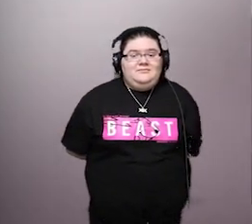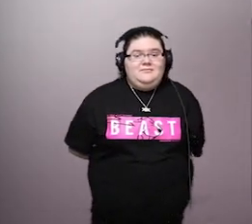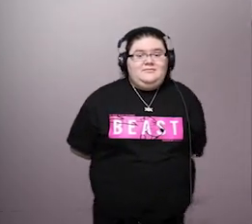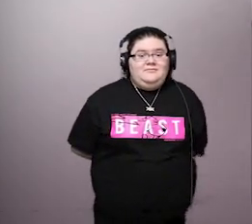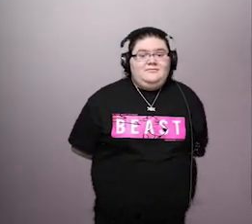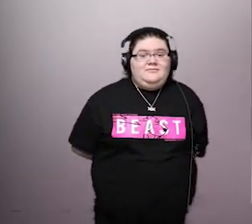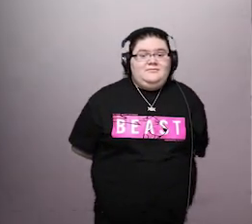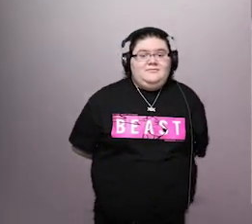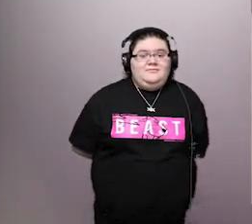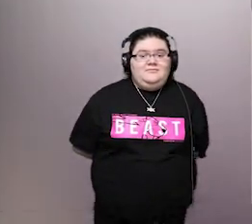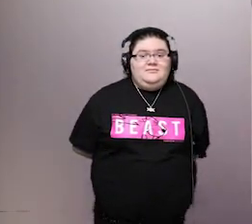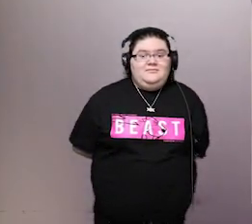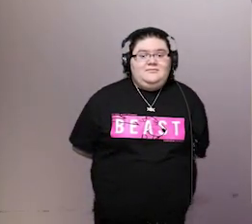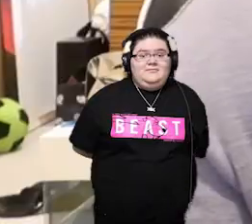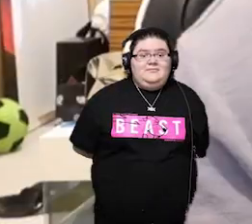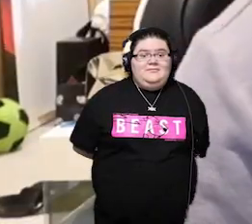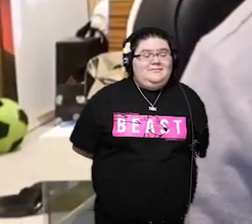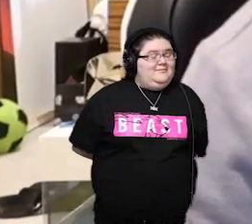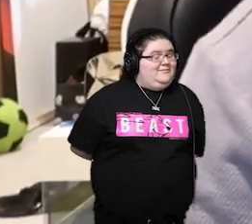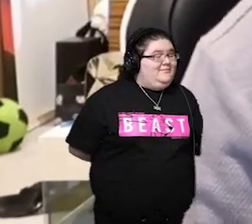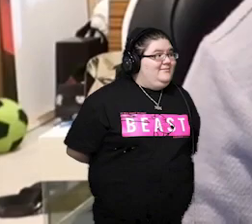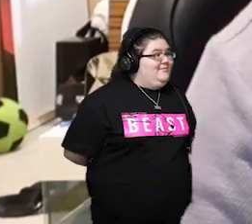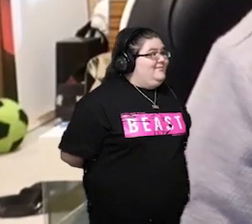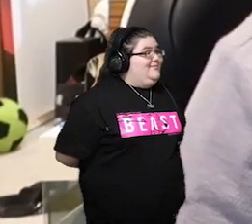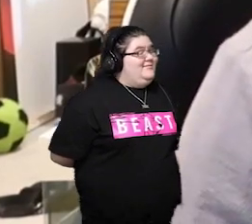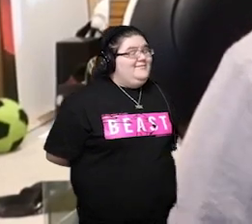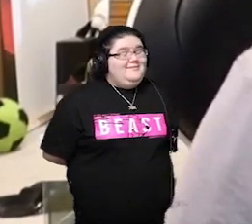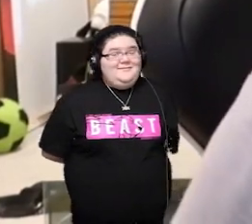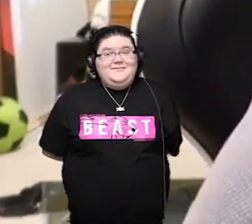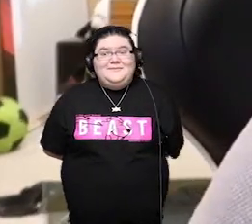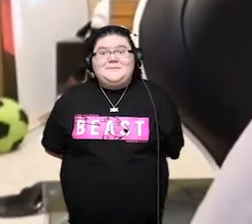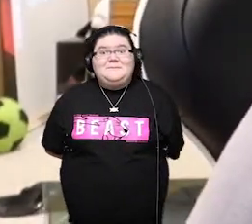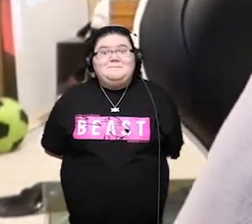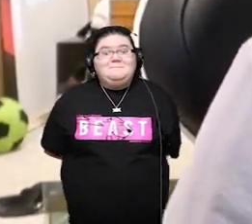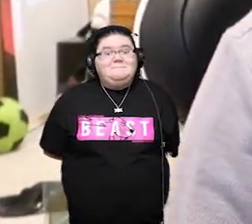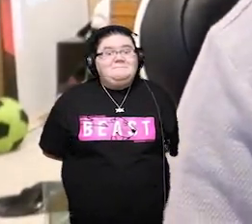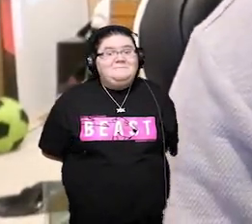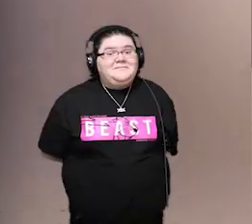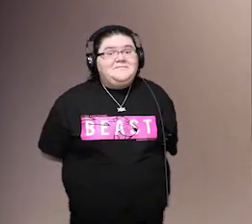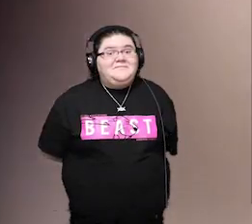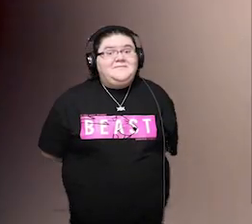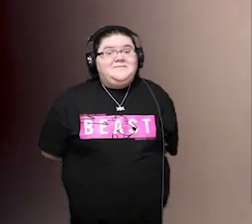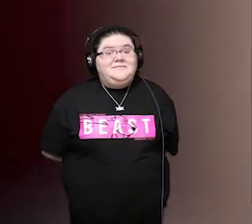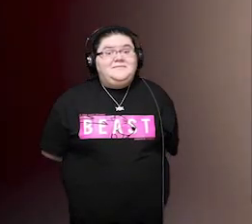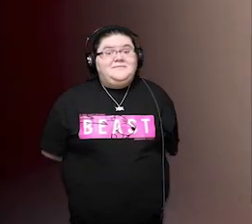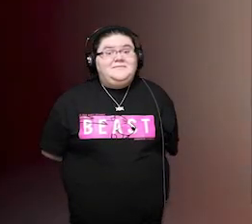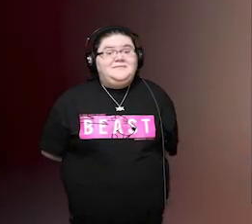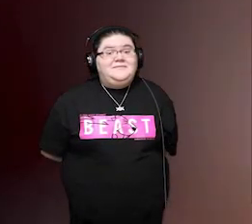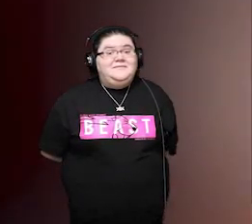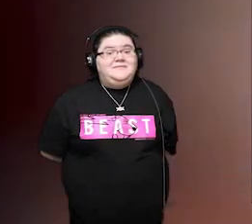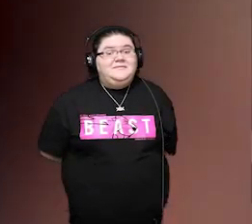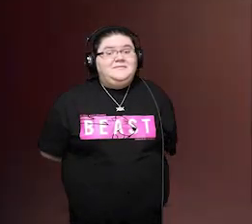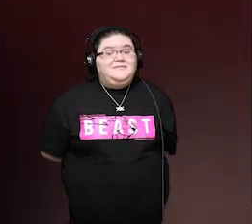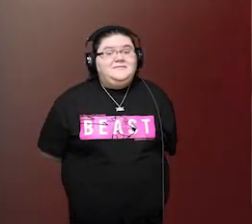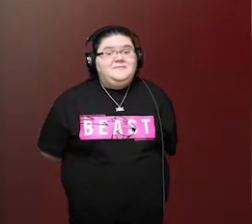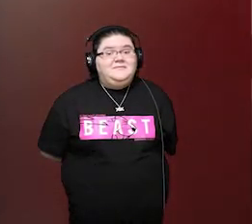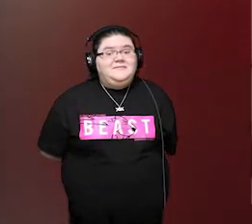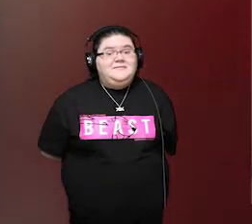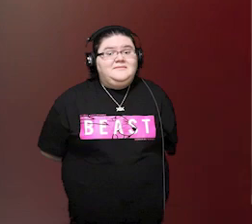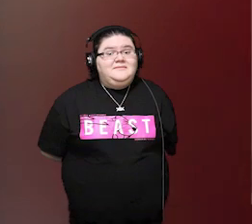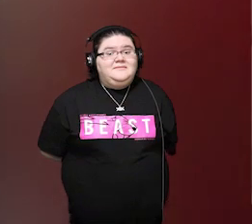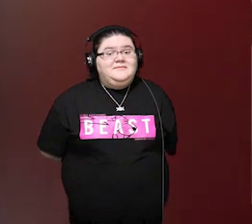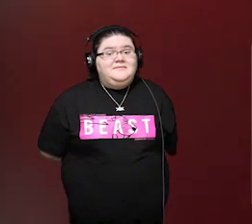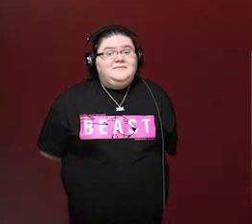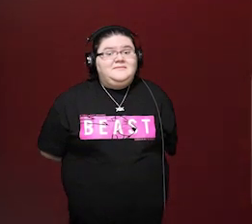big people from buying this kind of food. They're killing themselves. This is ridiculous. Look at the rest of the family. Heavy,